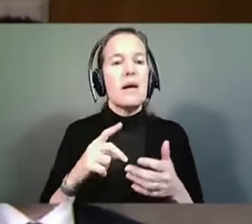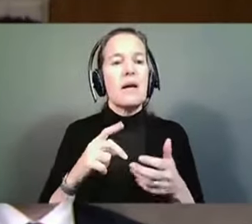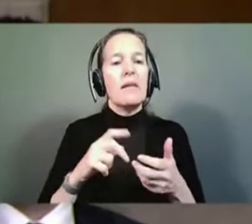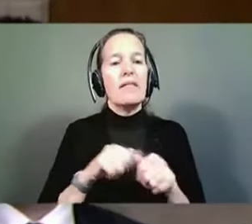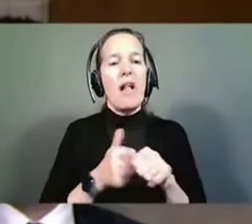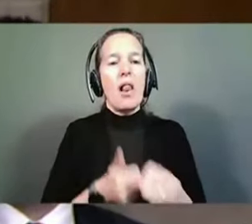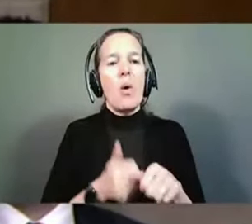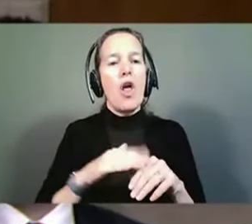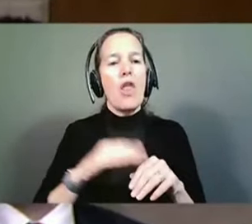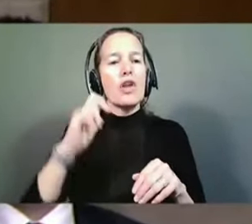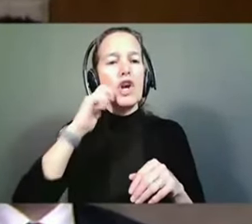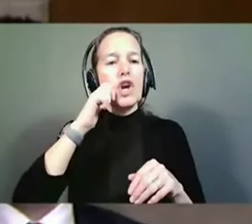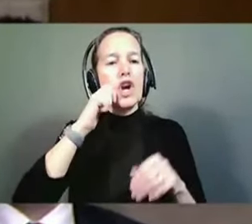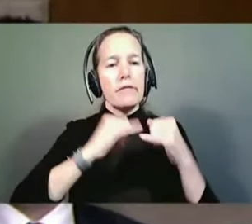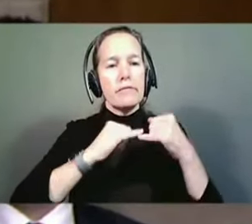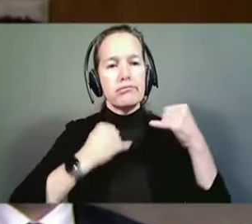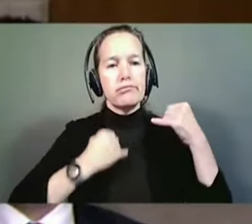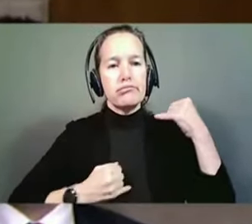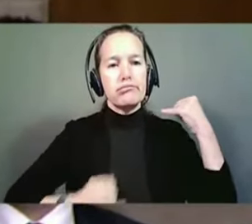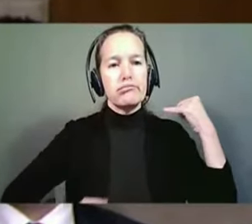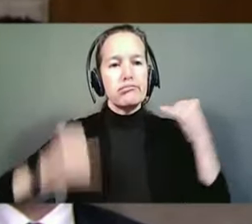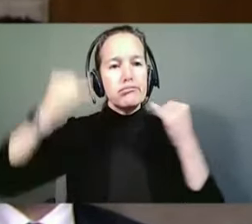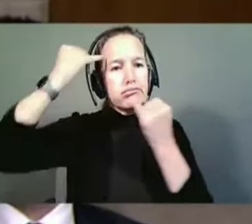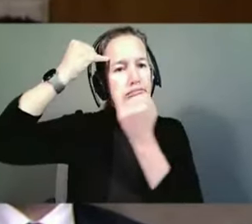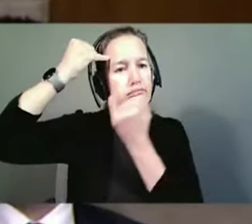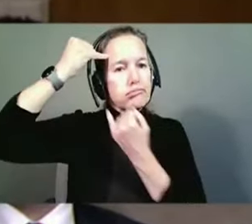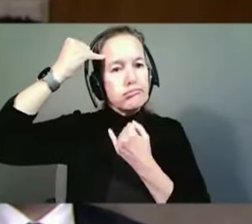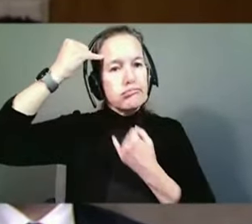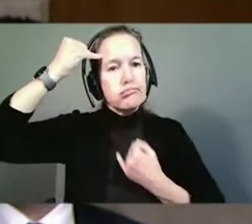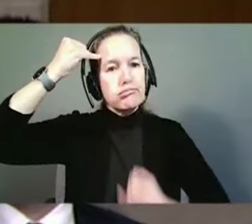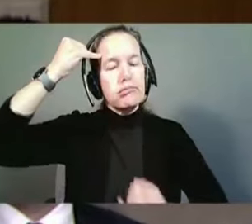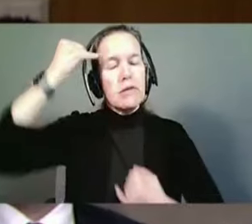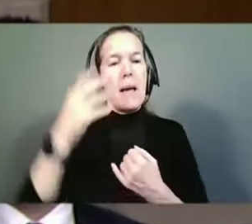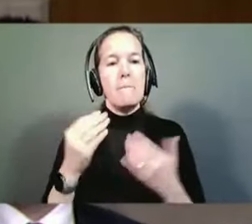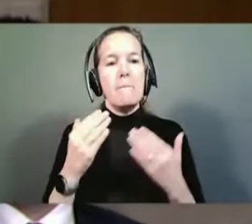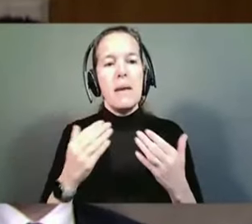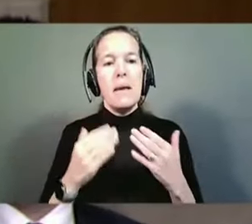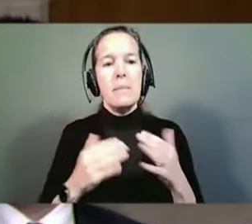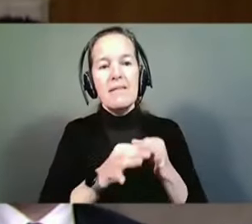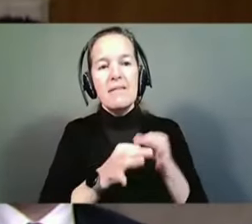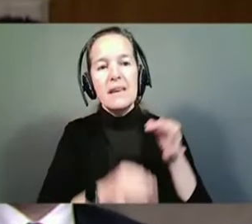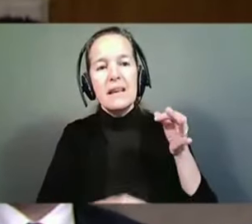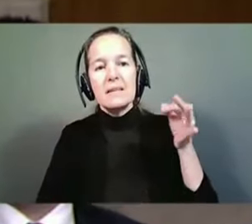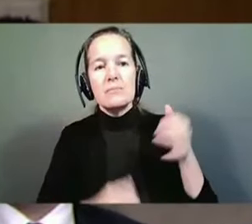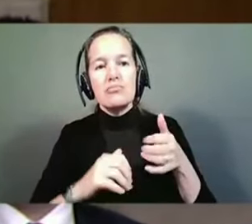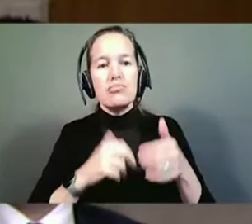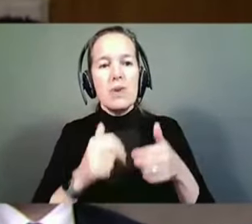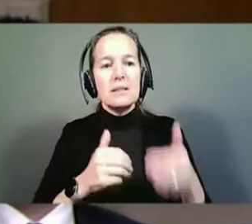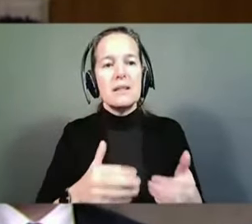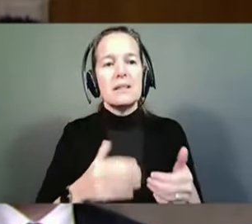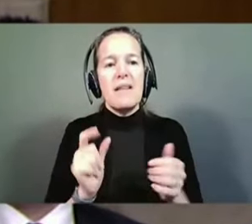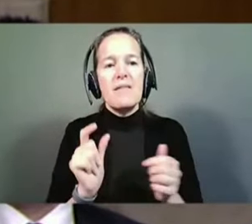nerve and the femoral nerve, and maybe it's a venous process, and there's micro blood clots.